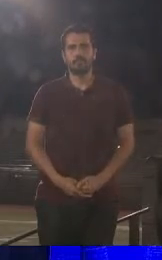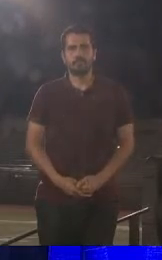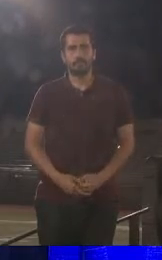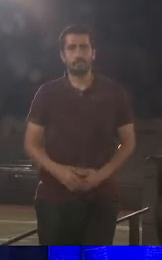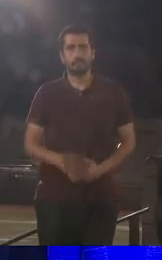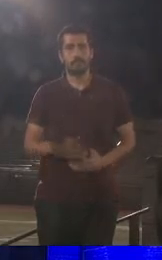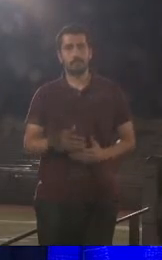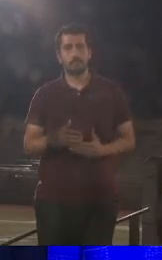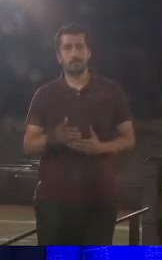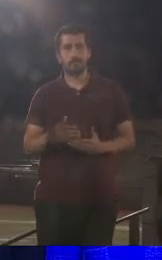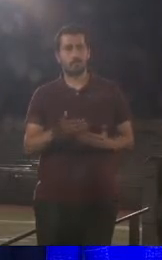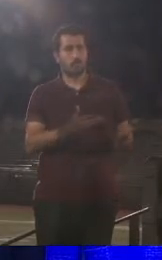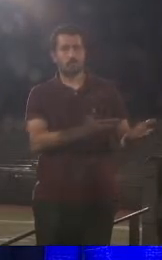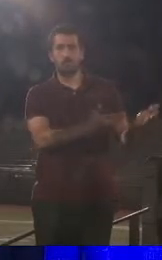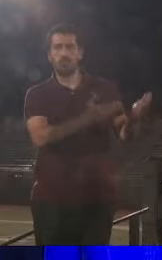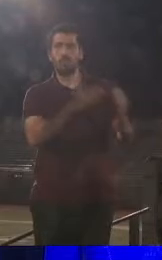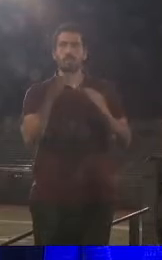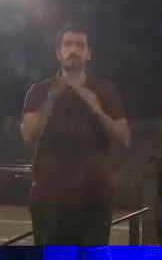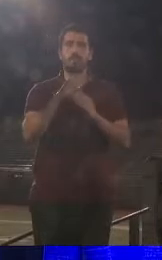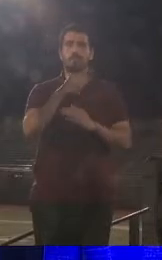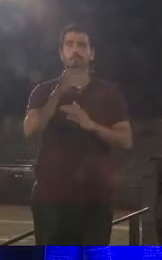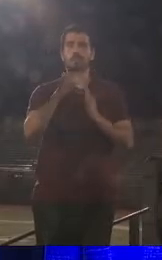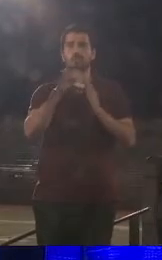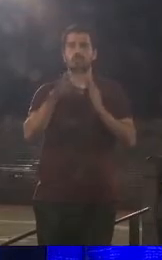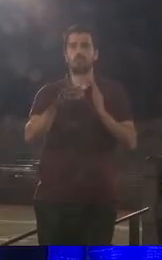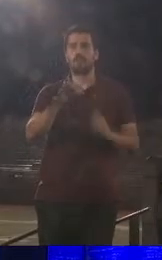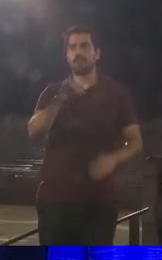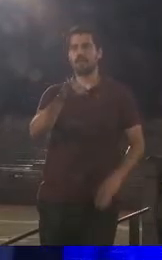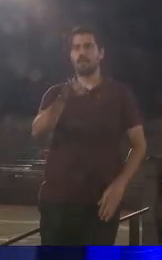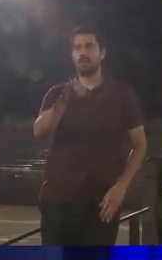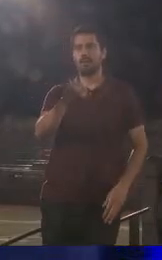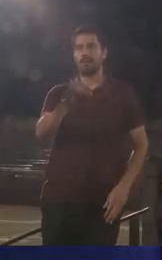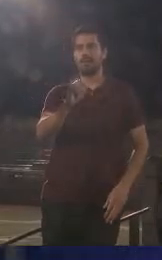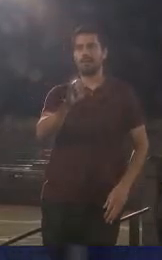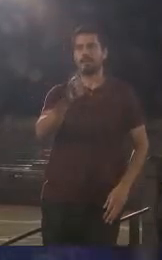I present our salutatorian, Jesus Gonzalez.